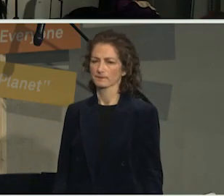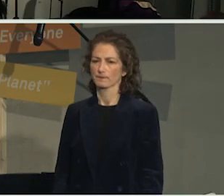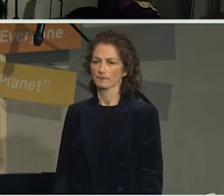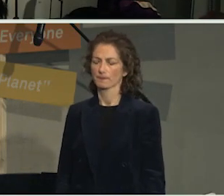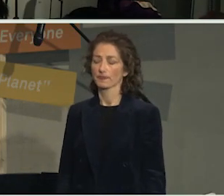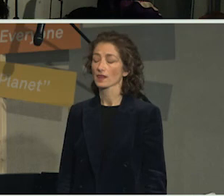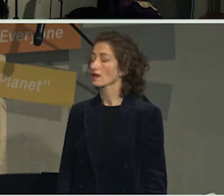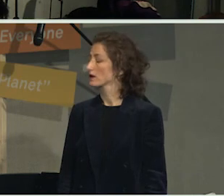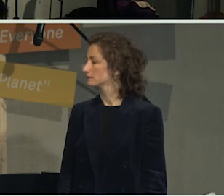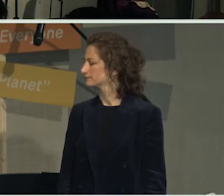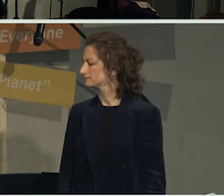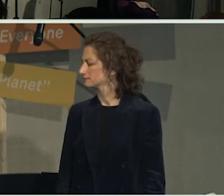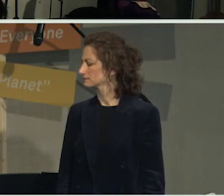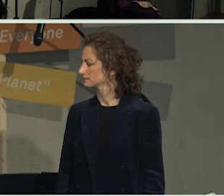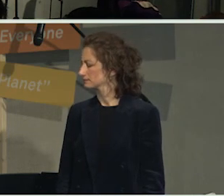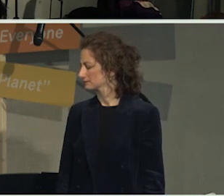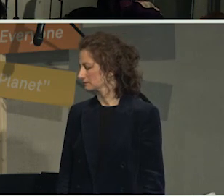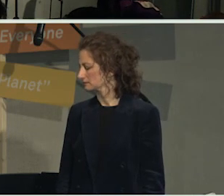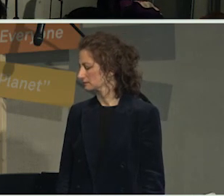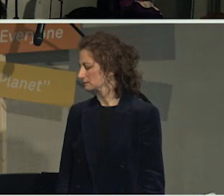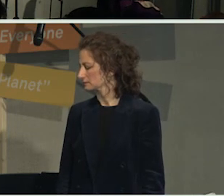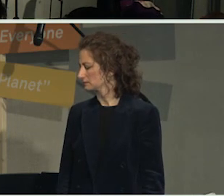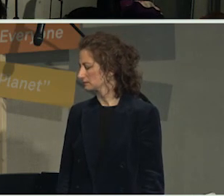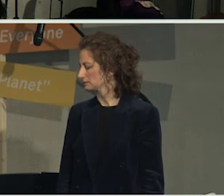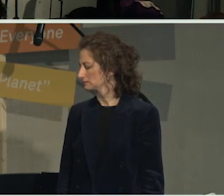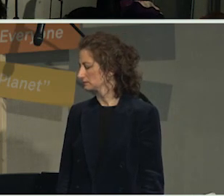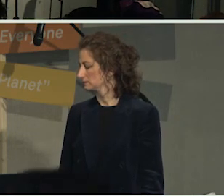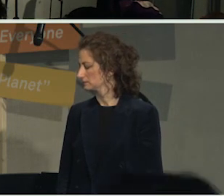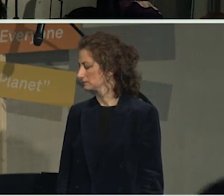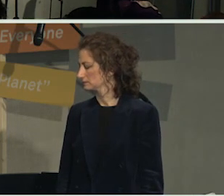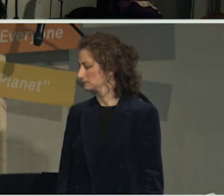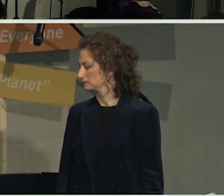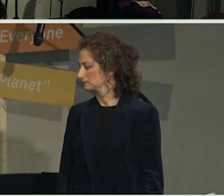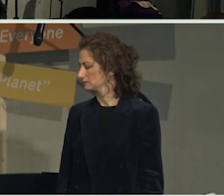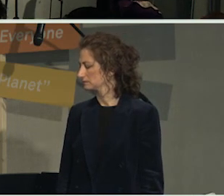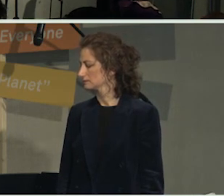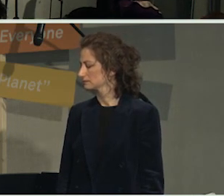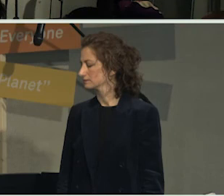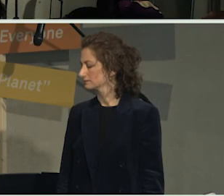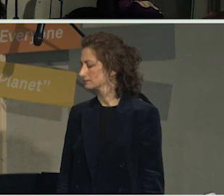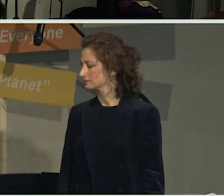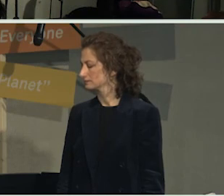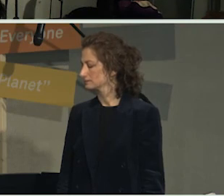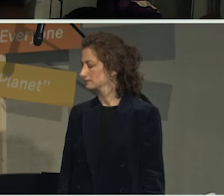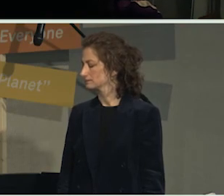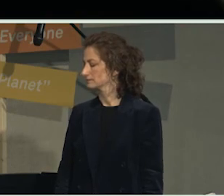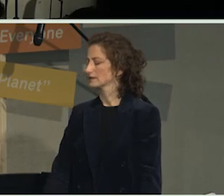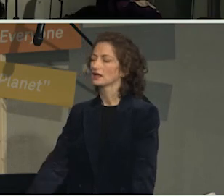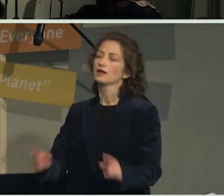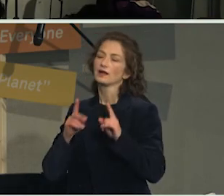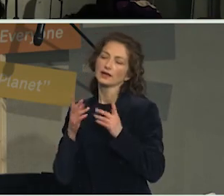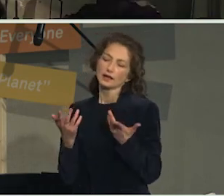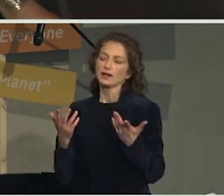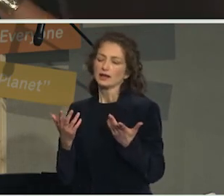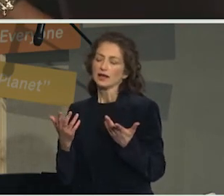And then, so I've noticed that there's been like a resurrection of the term intersectionality. Yeah. I'm sure, like I think the younger